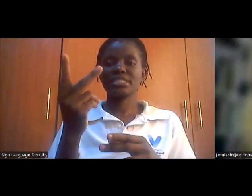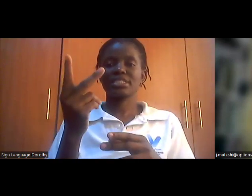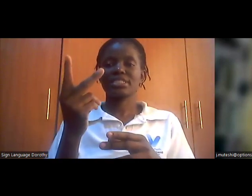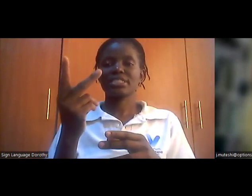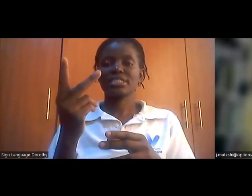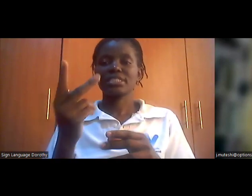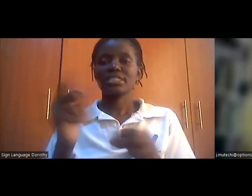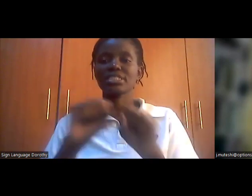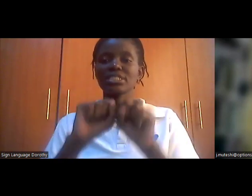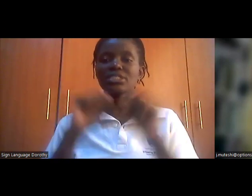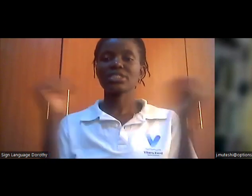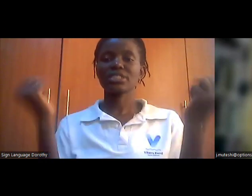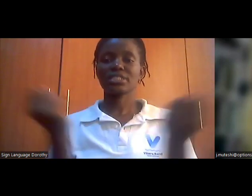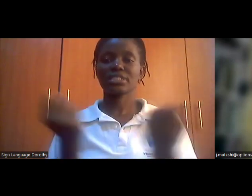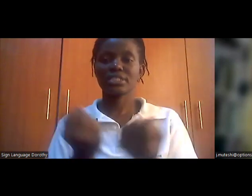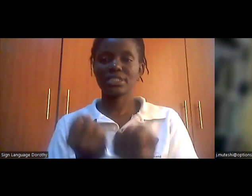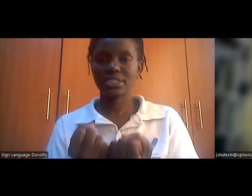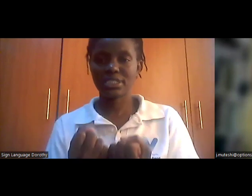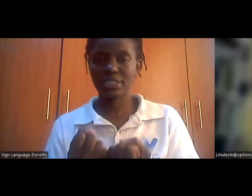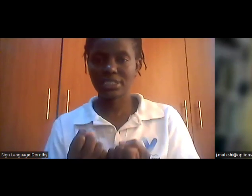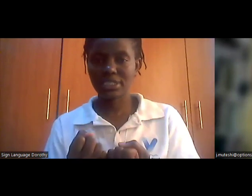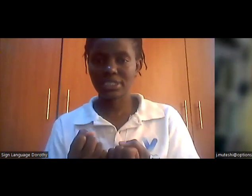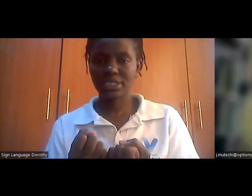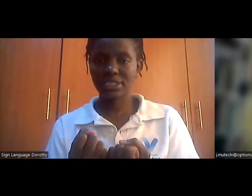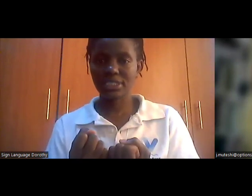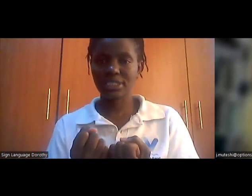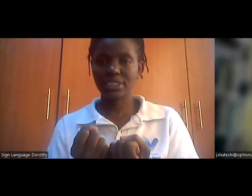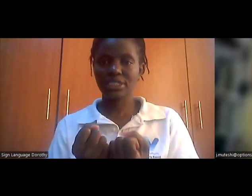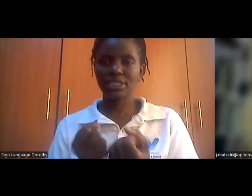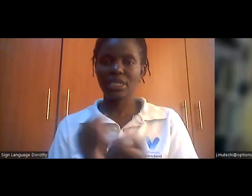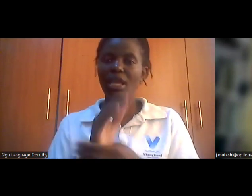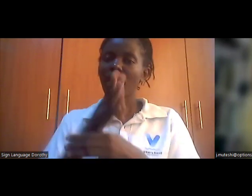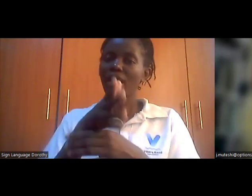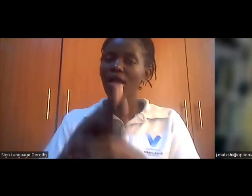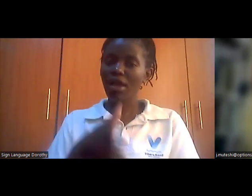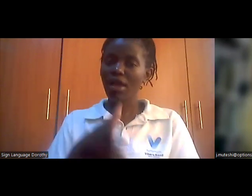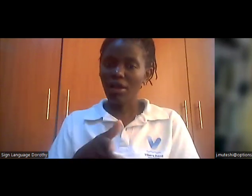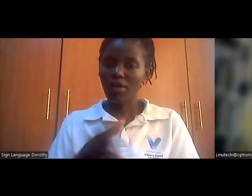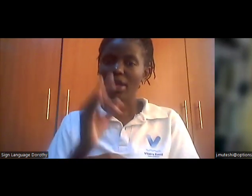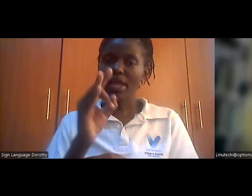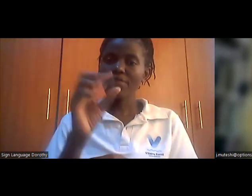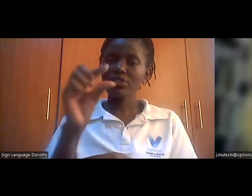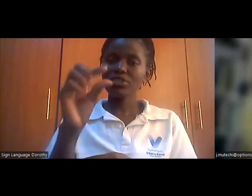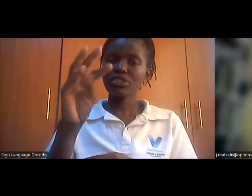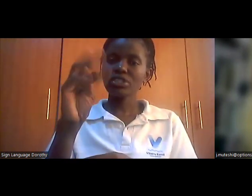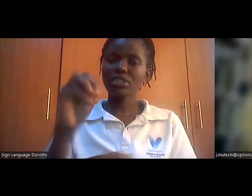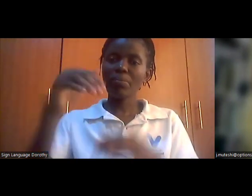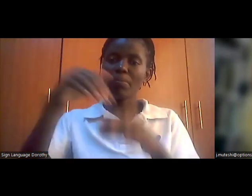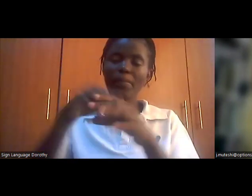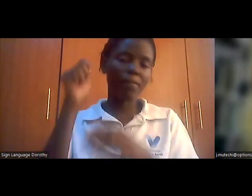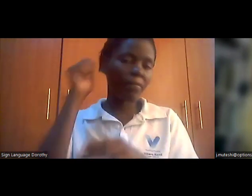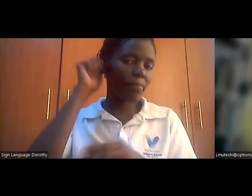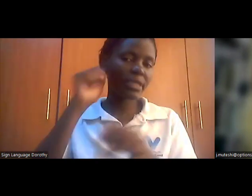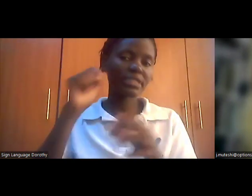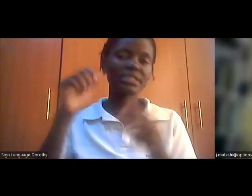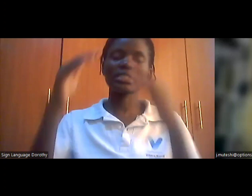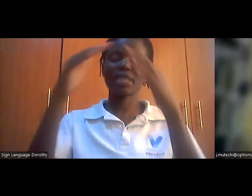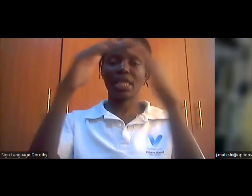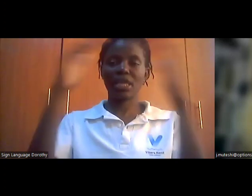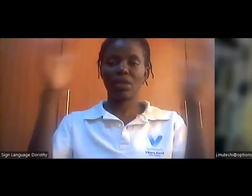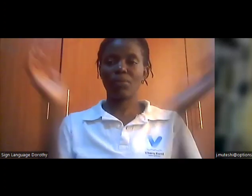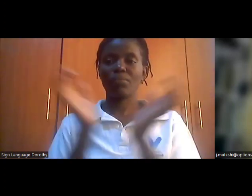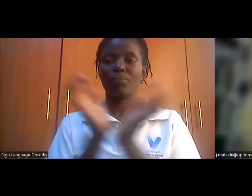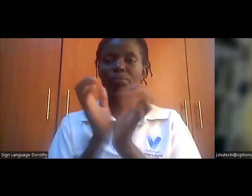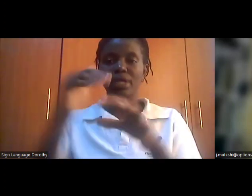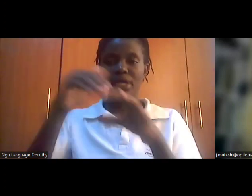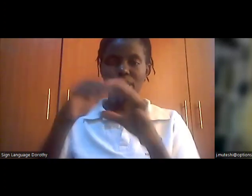recently did a study on medicalization of FGMC among the Maasai community in Kenya. So welcome, Farida. Very briefly,